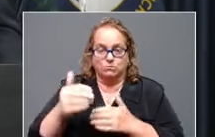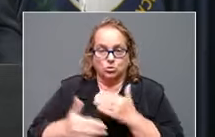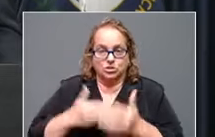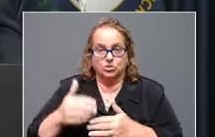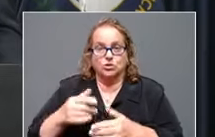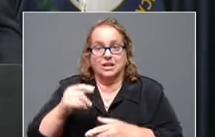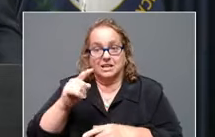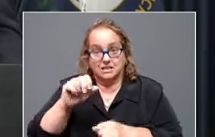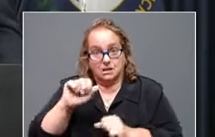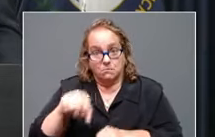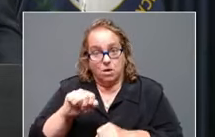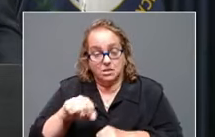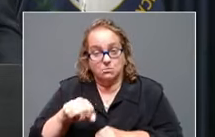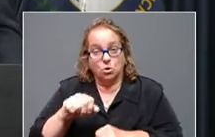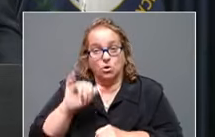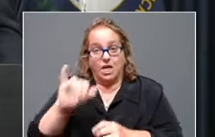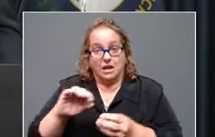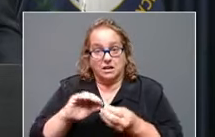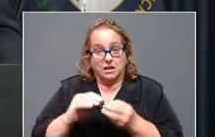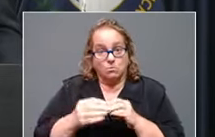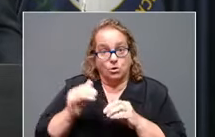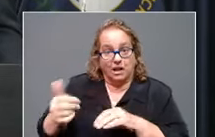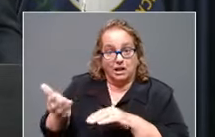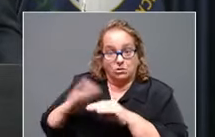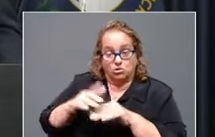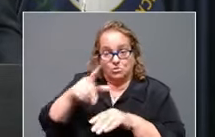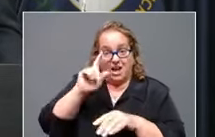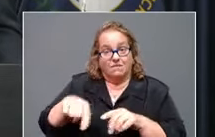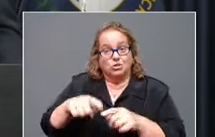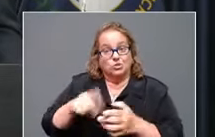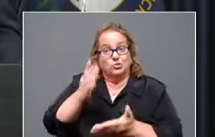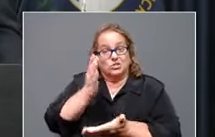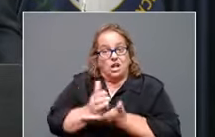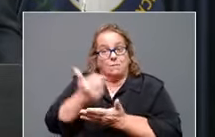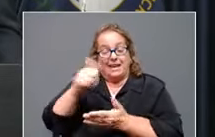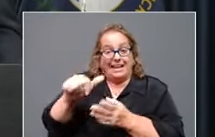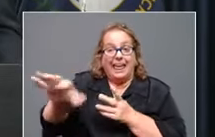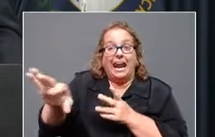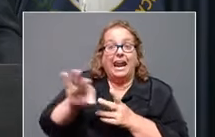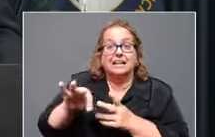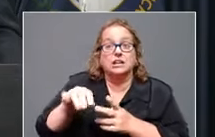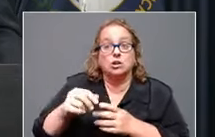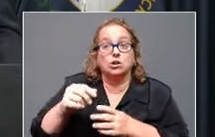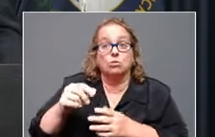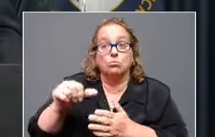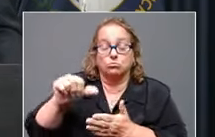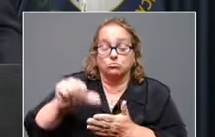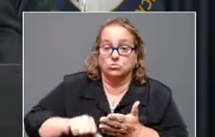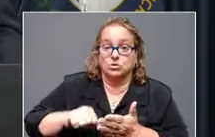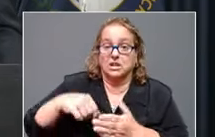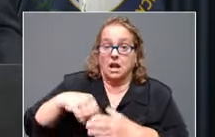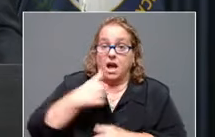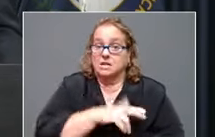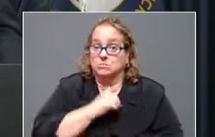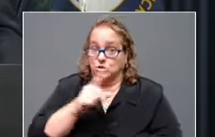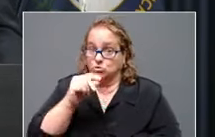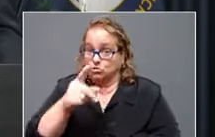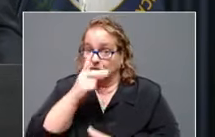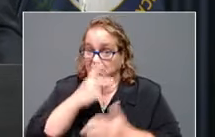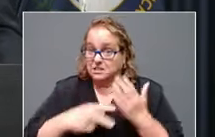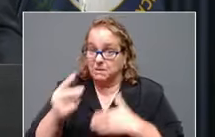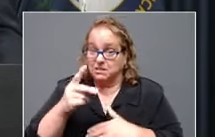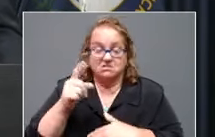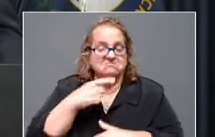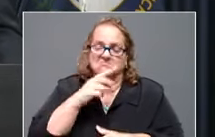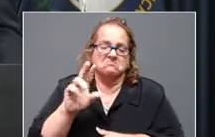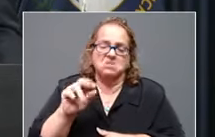have been amazing partners throughout this, that have done the right thing each and every time, that have more than earned my trust, that have stepped up and